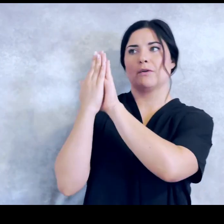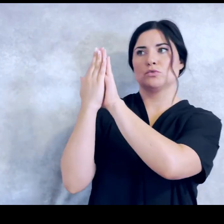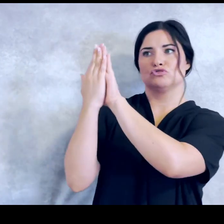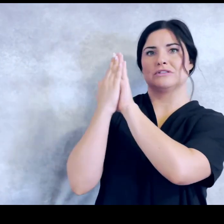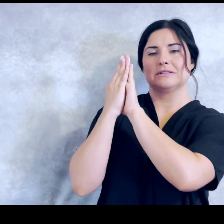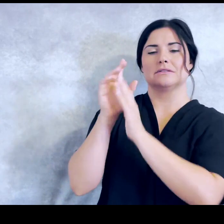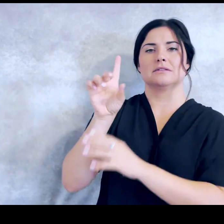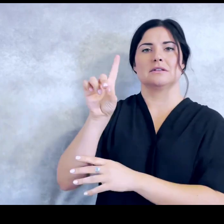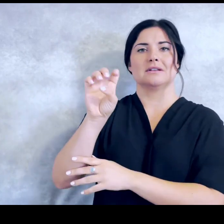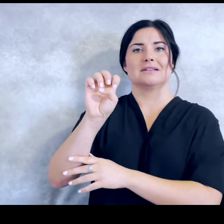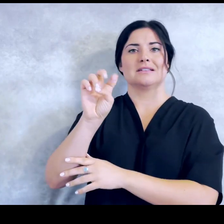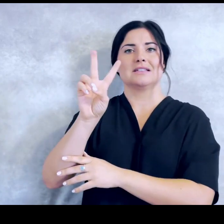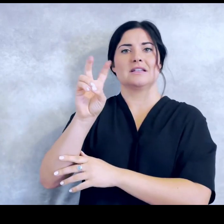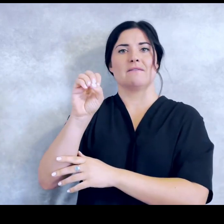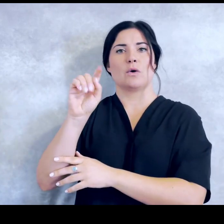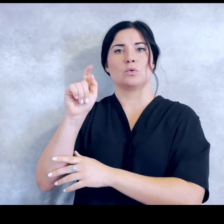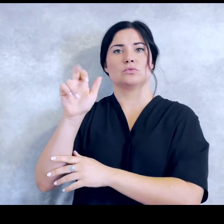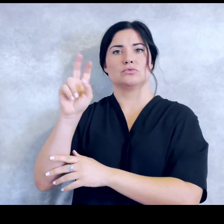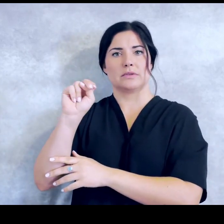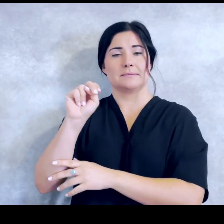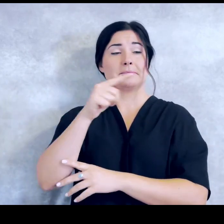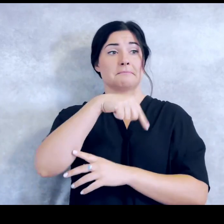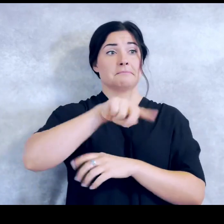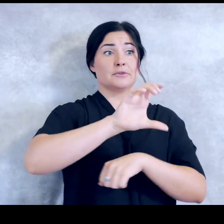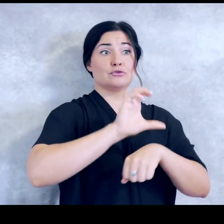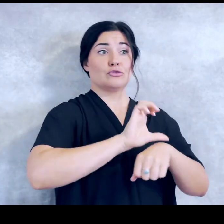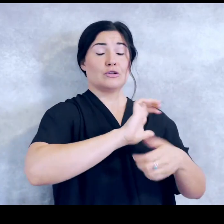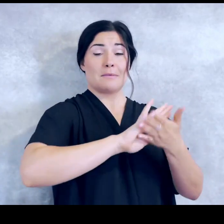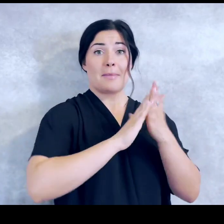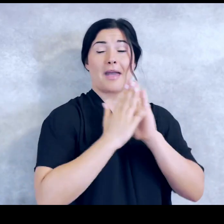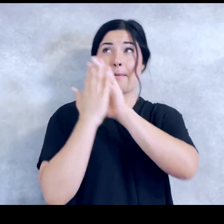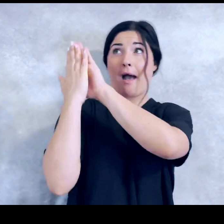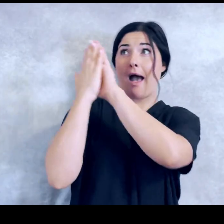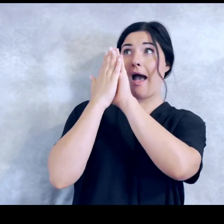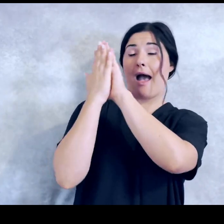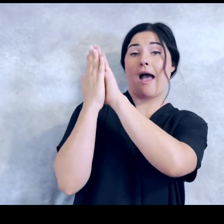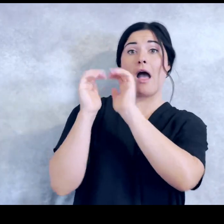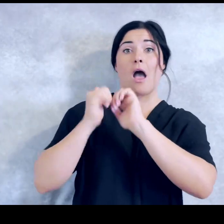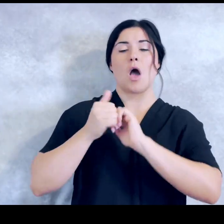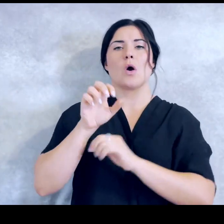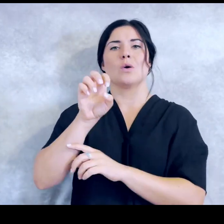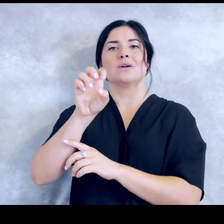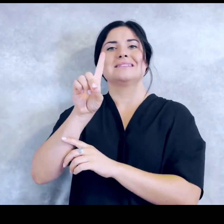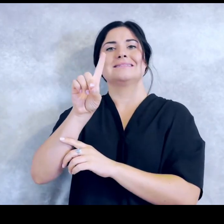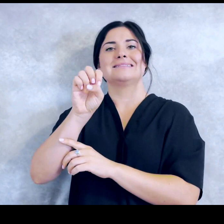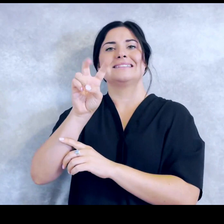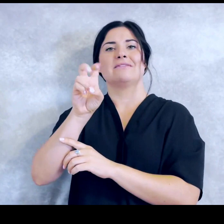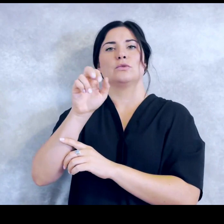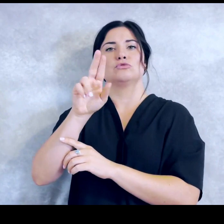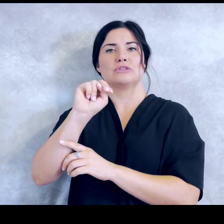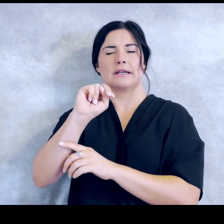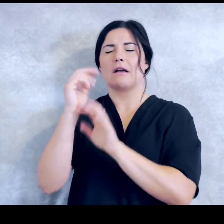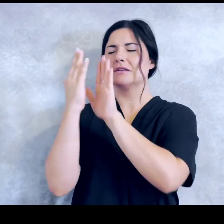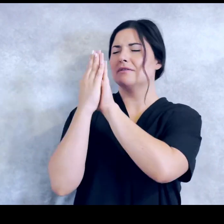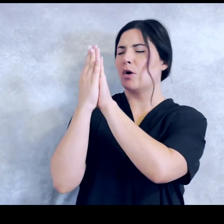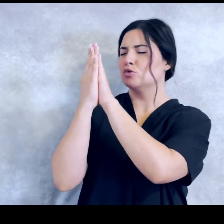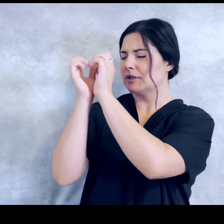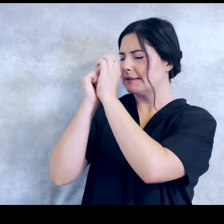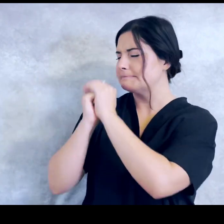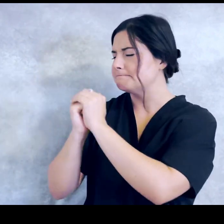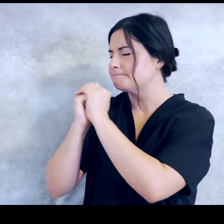devotion. That's what that first church did. We become the church through devotion. We need the Holy Spirit to